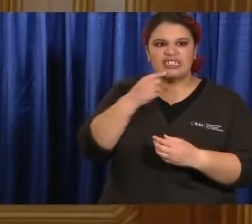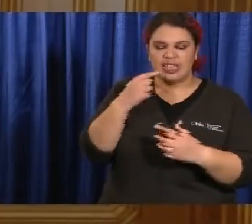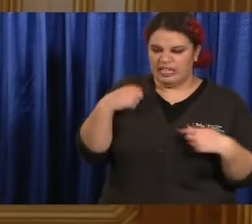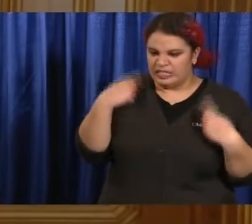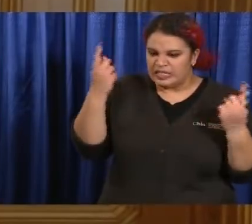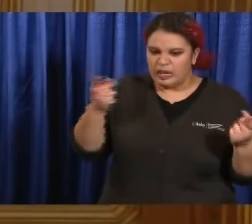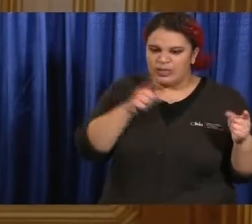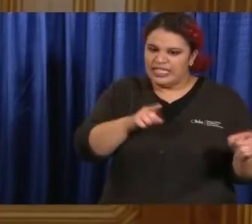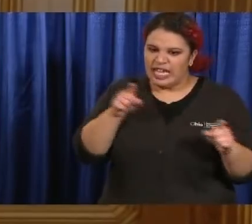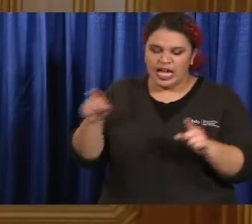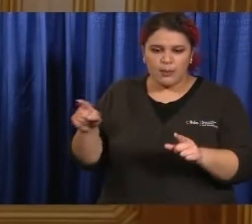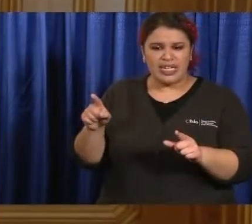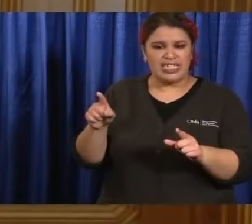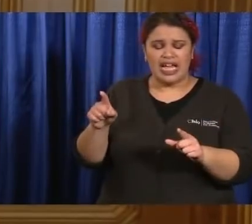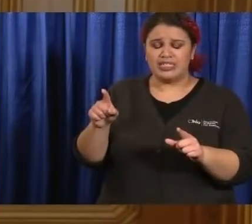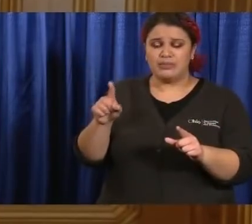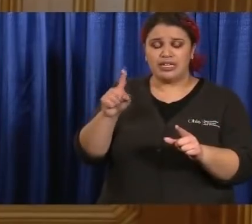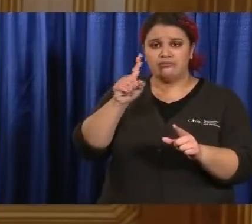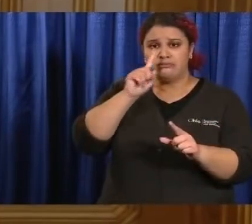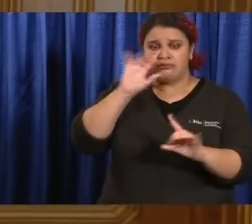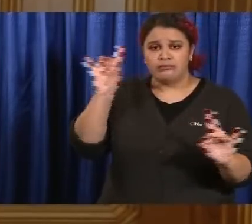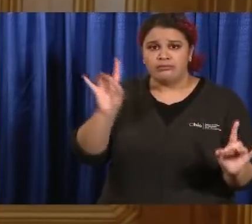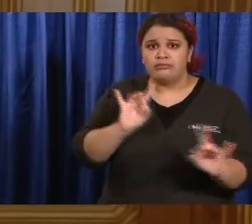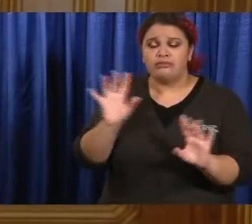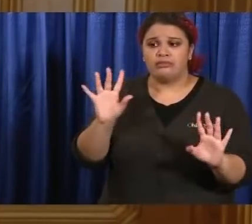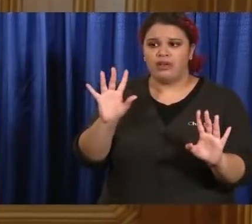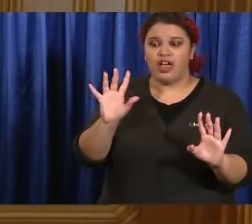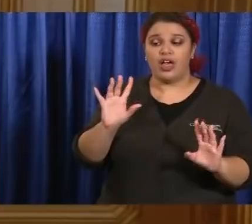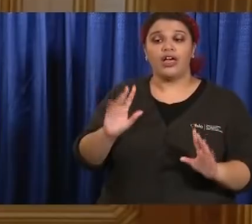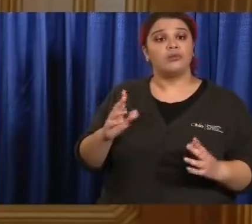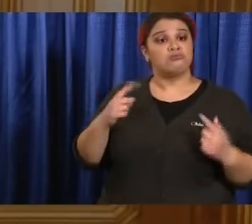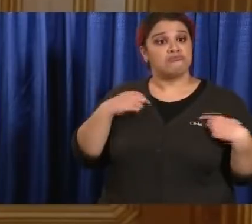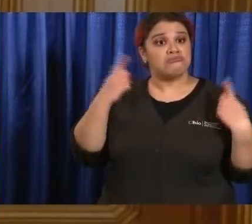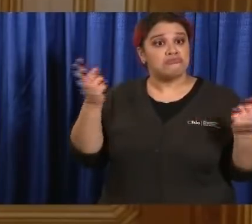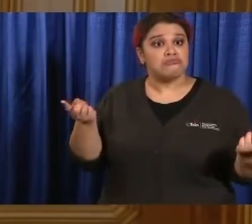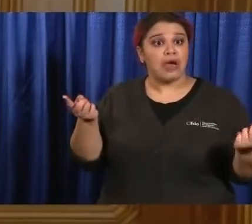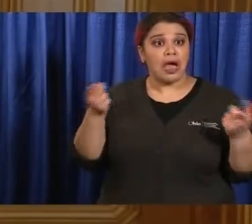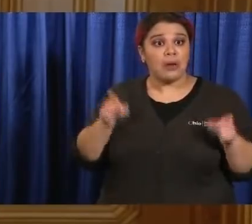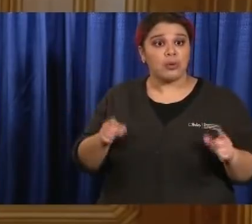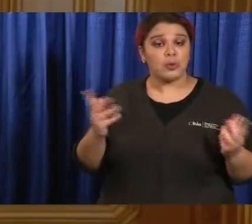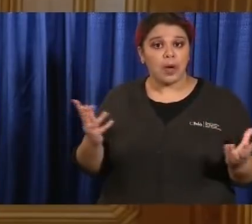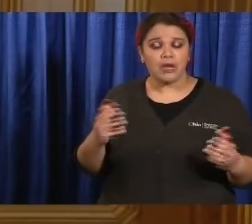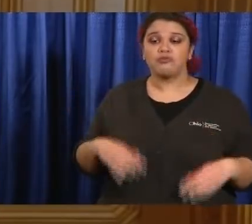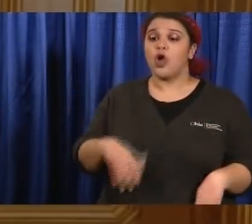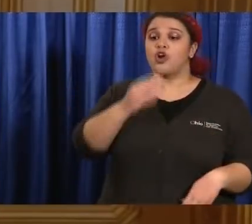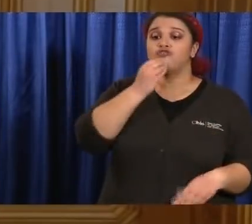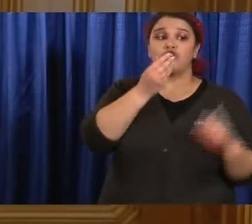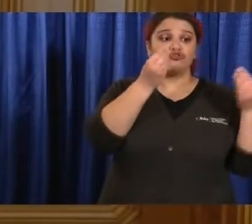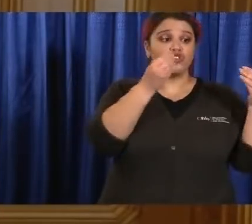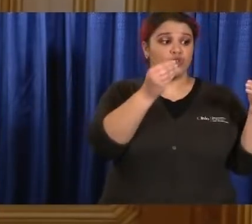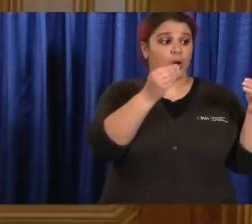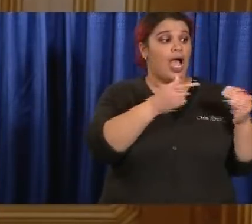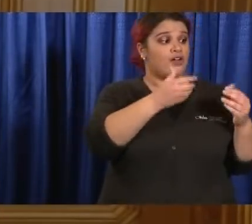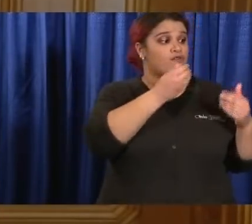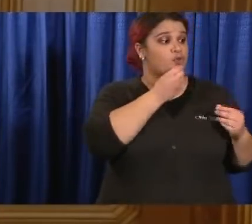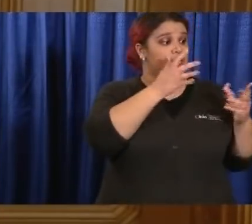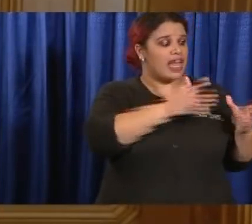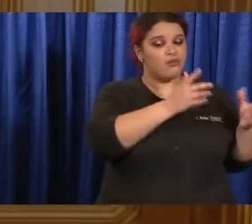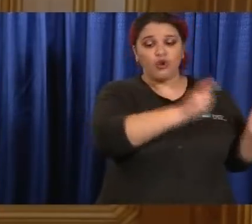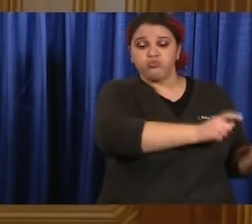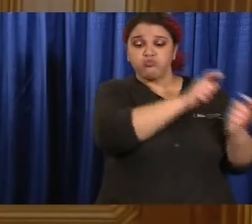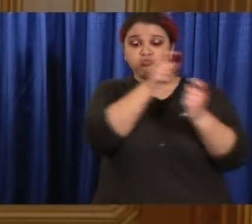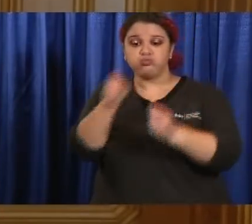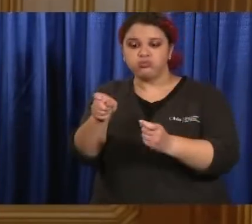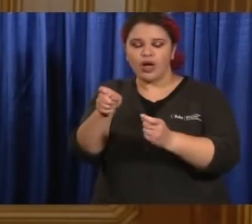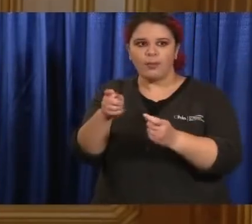situation. The grocery stores, some of their usual sources for food, have their own problems in terms of tightened supplies. I